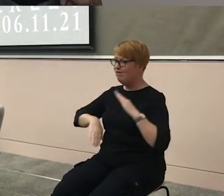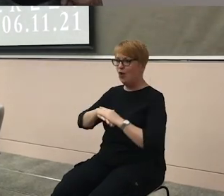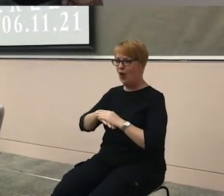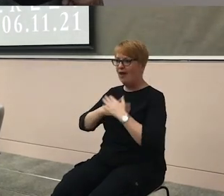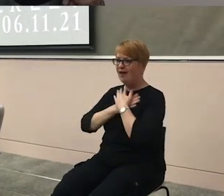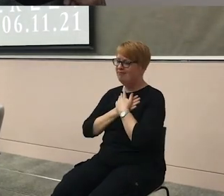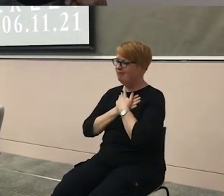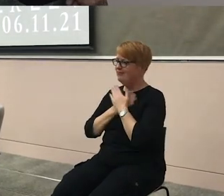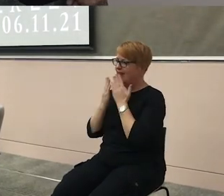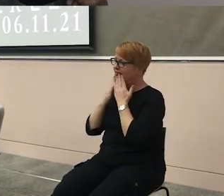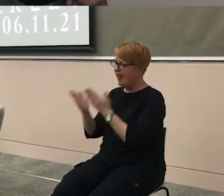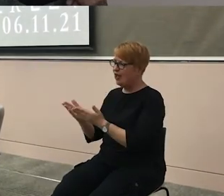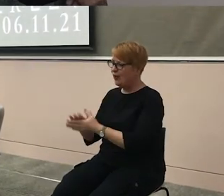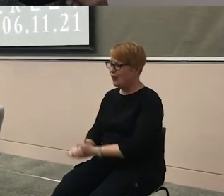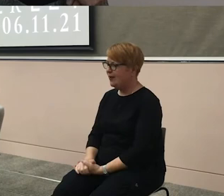I wanted to